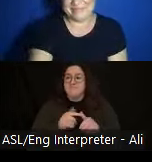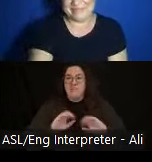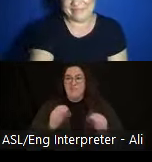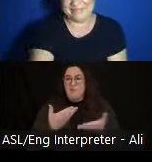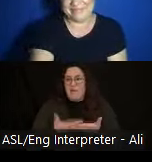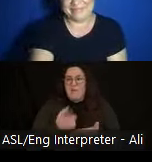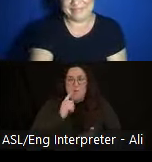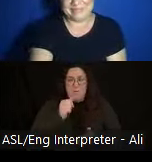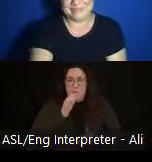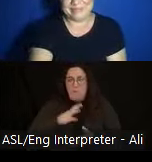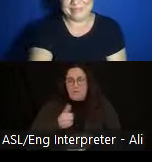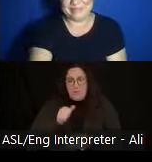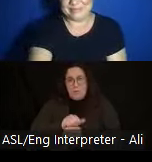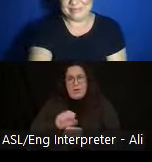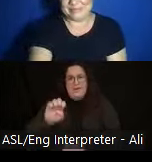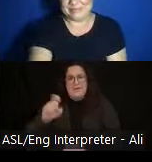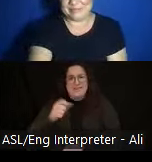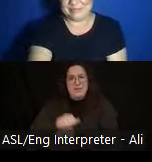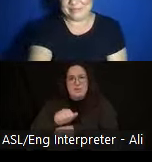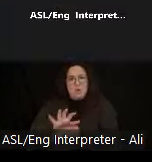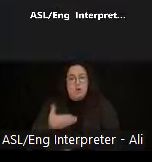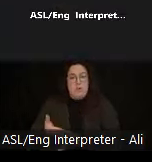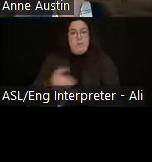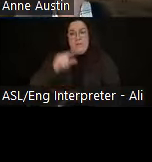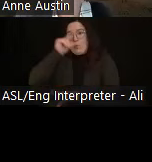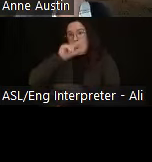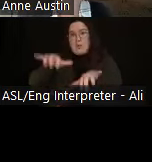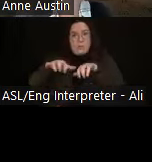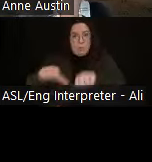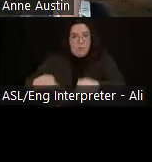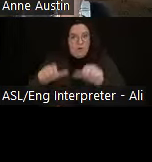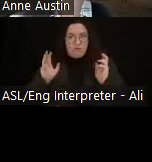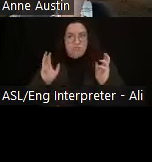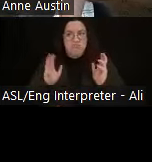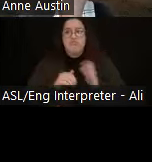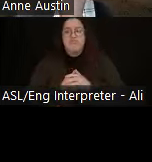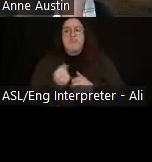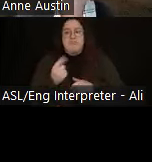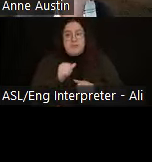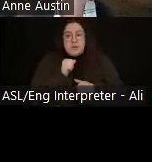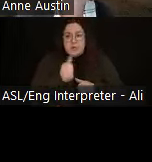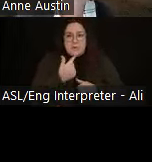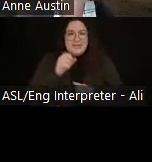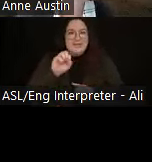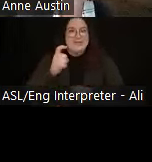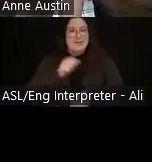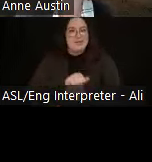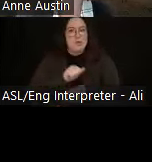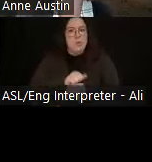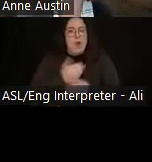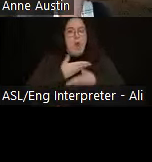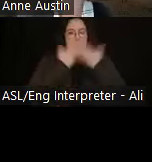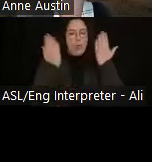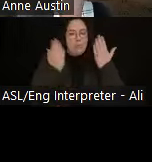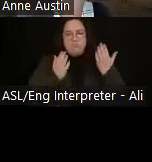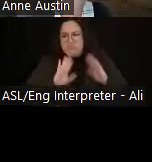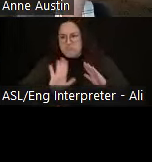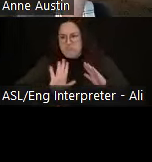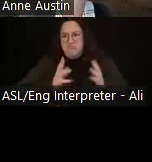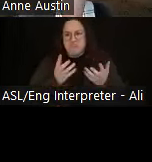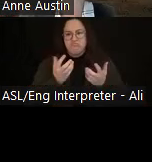sex workers in ancient Egypt prior to Greek rule. And it's not to say that sex work didn't exist, but it makes it clear